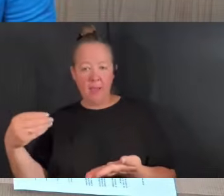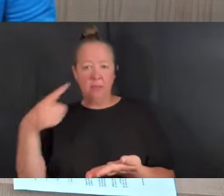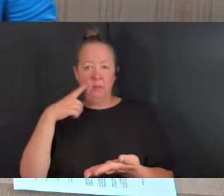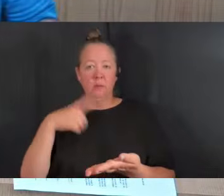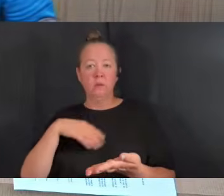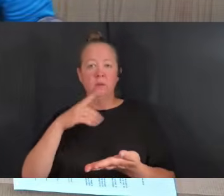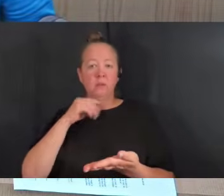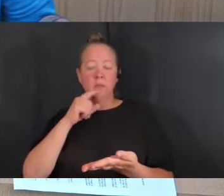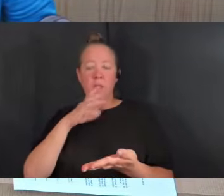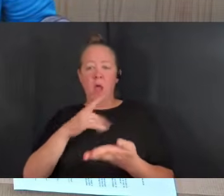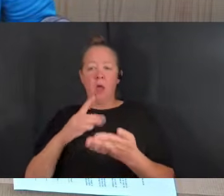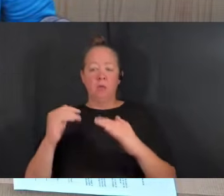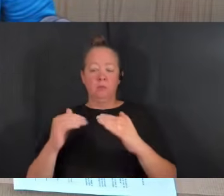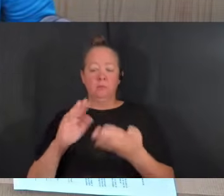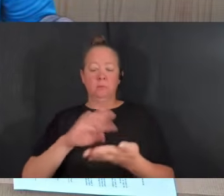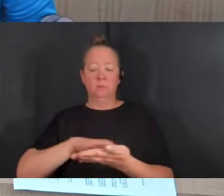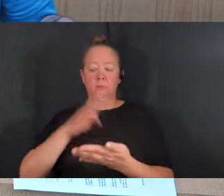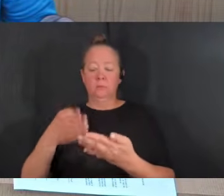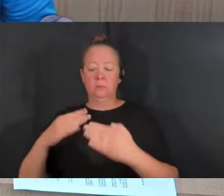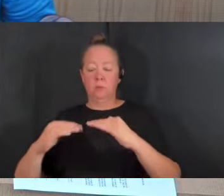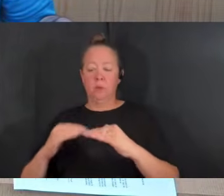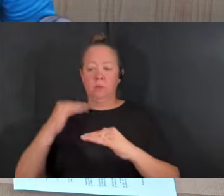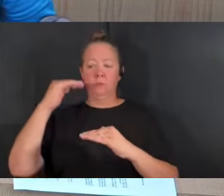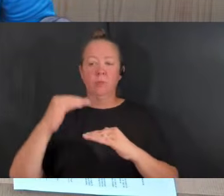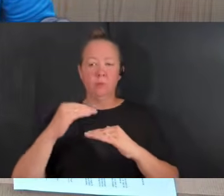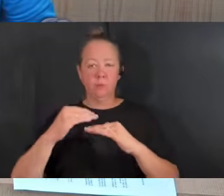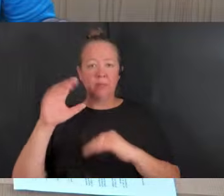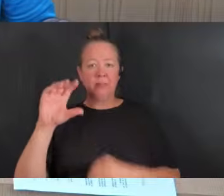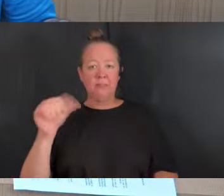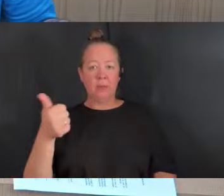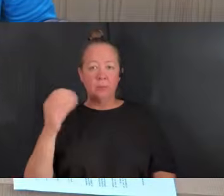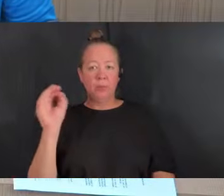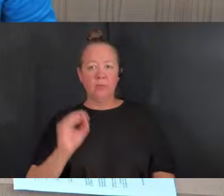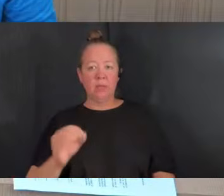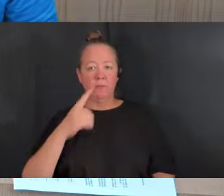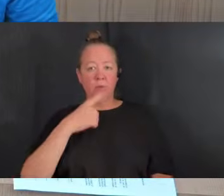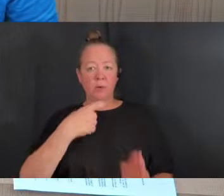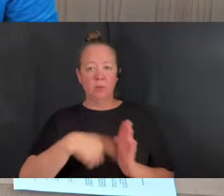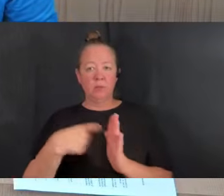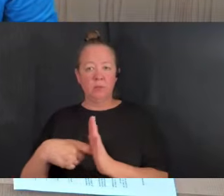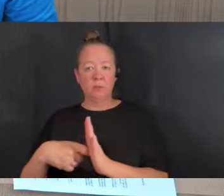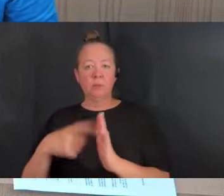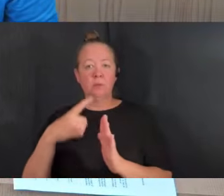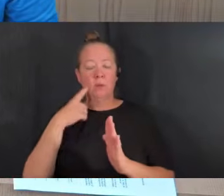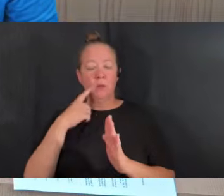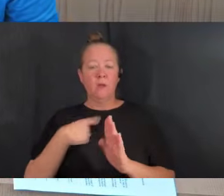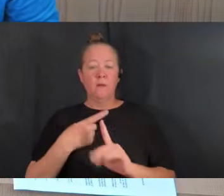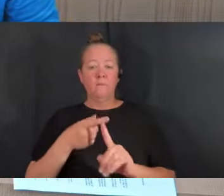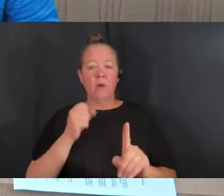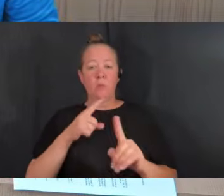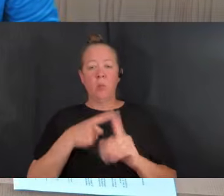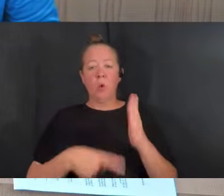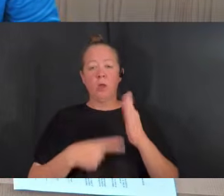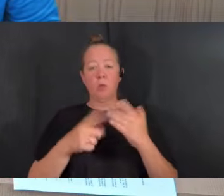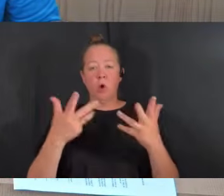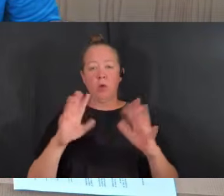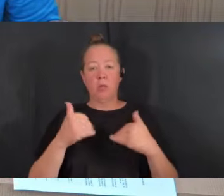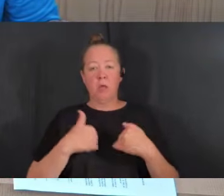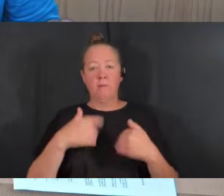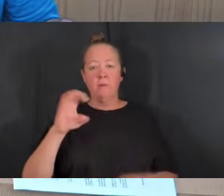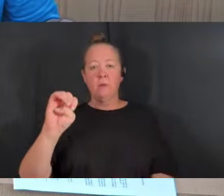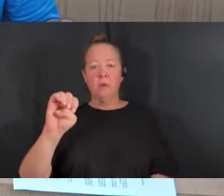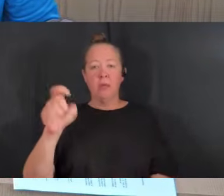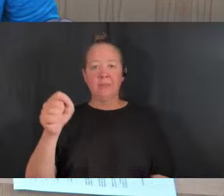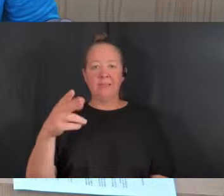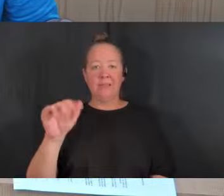total expenditures by more than 10% of the total expenditures figure appearing on Exhibit A, which I'll get to in a minute.